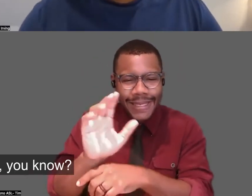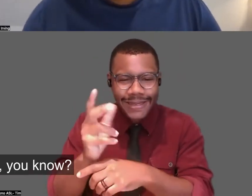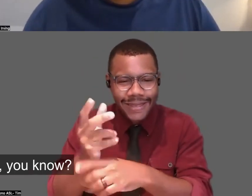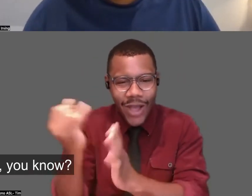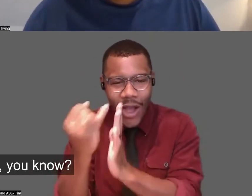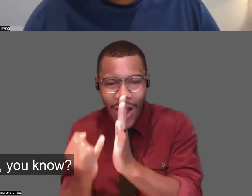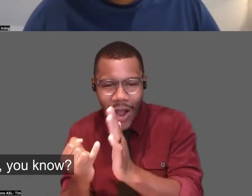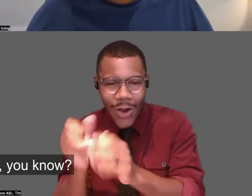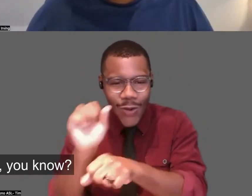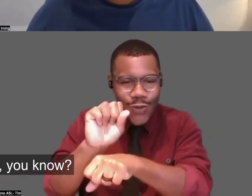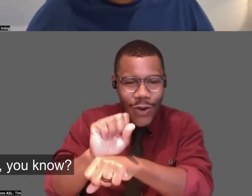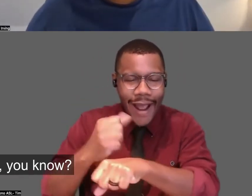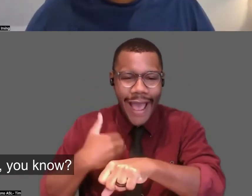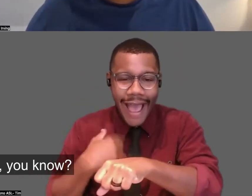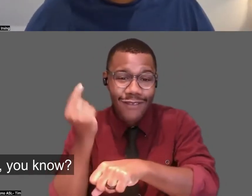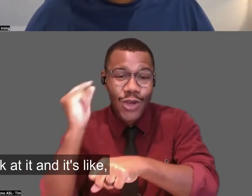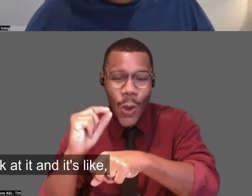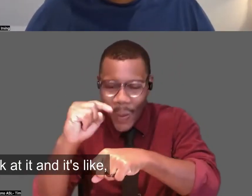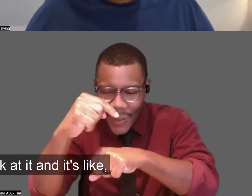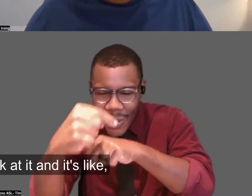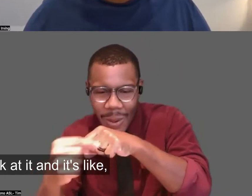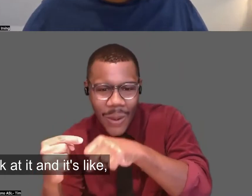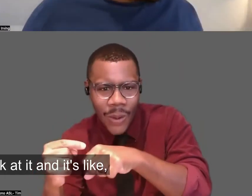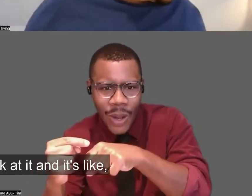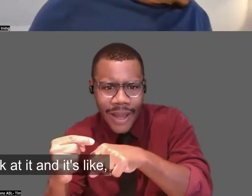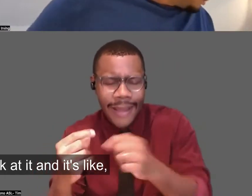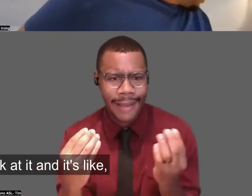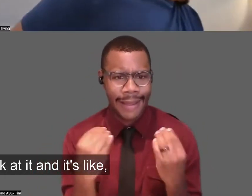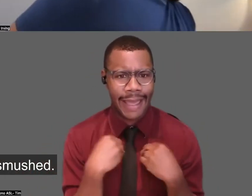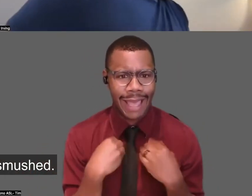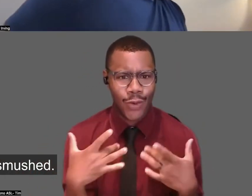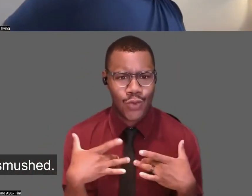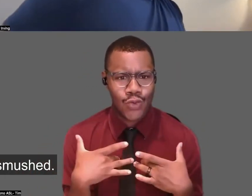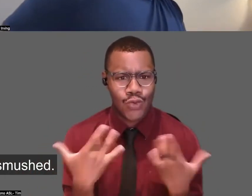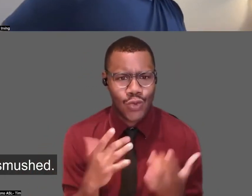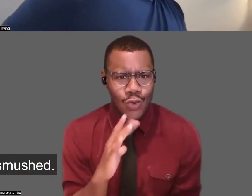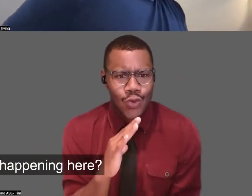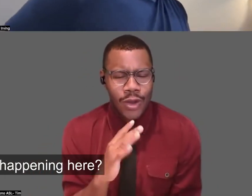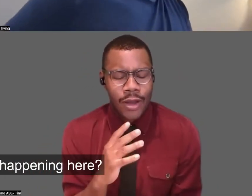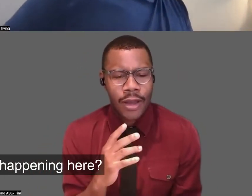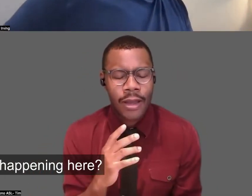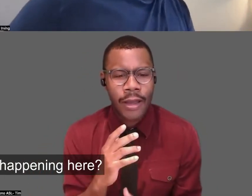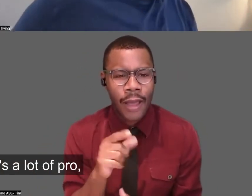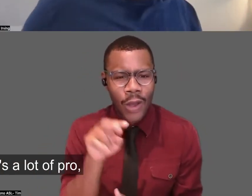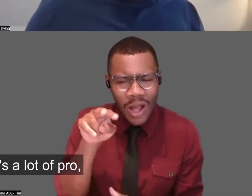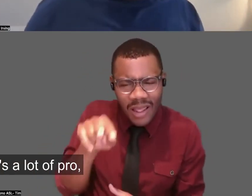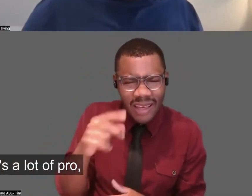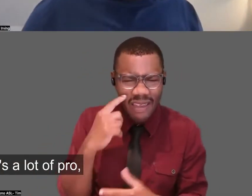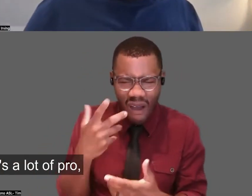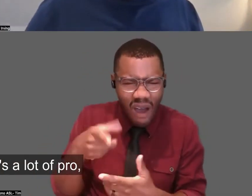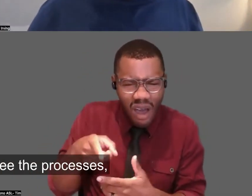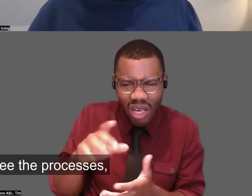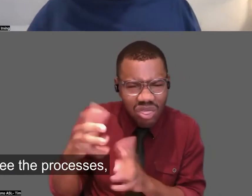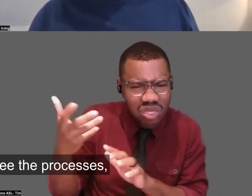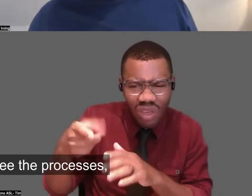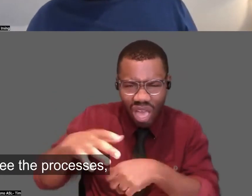they're thrilling, and even you look at it and it's like, oh, it's like smushed and it's like, what's happening here or whatever. There's a